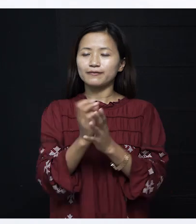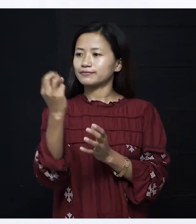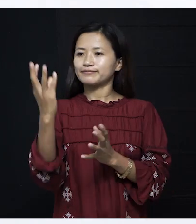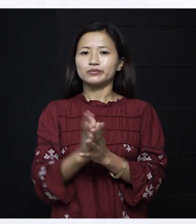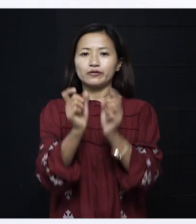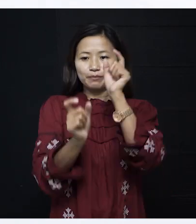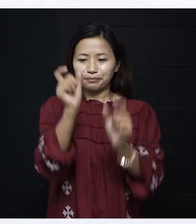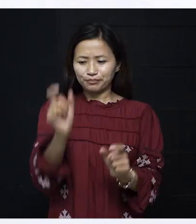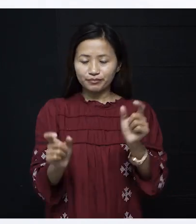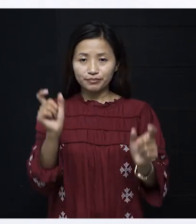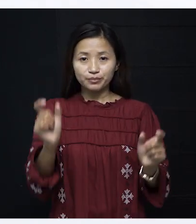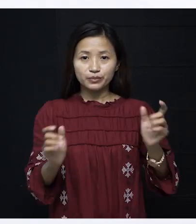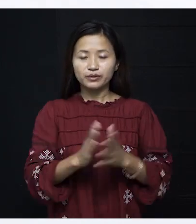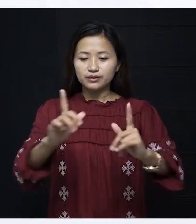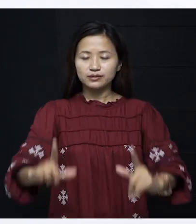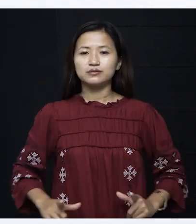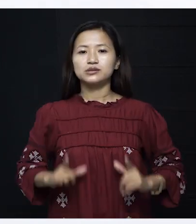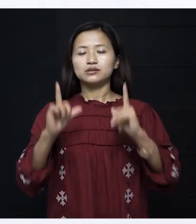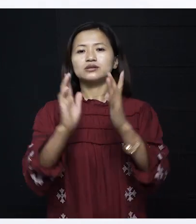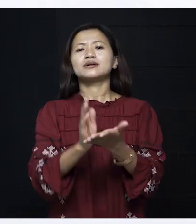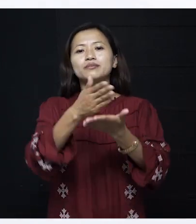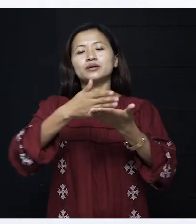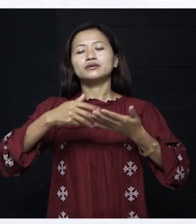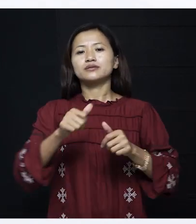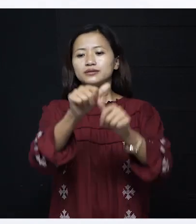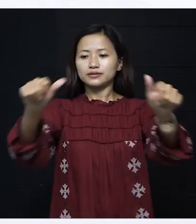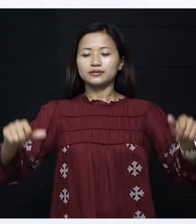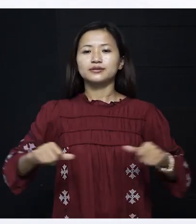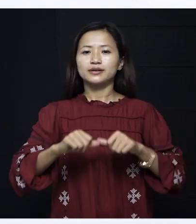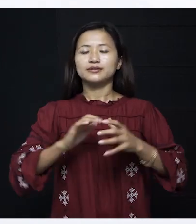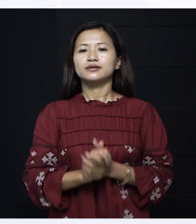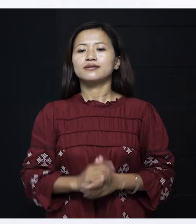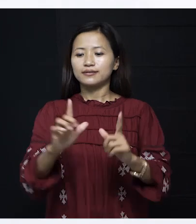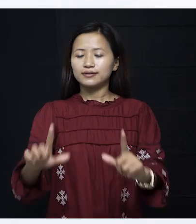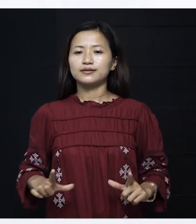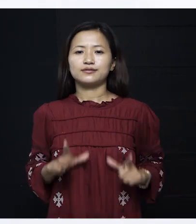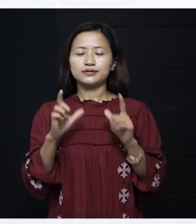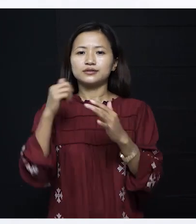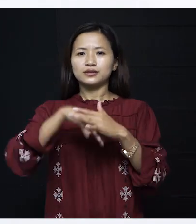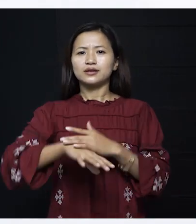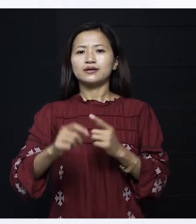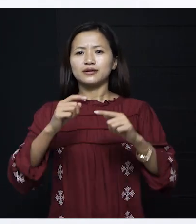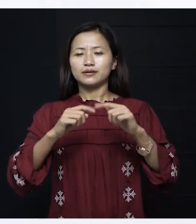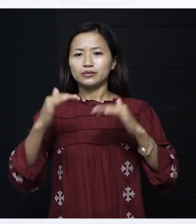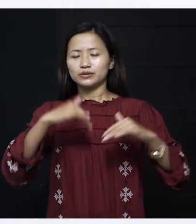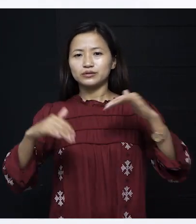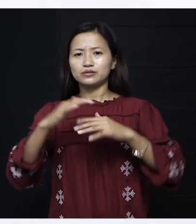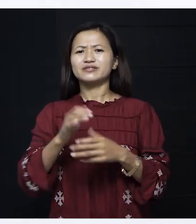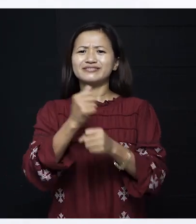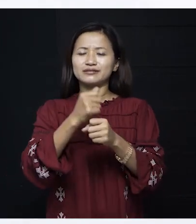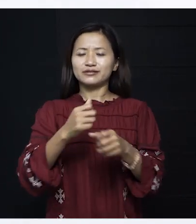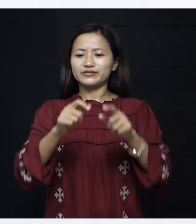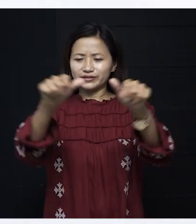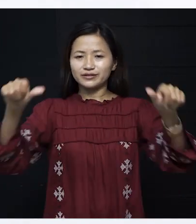The total number of people living in a particular area or living in a political or geographical